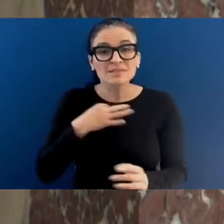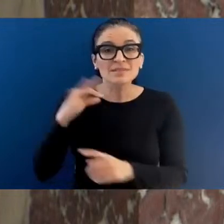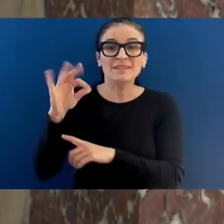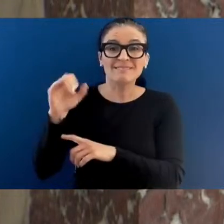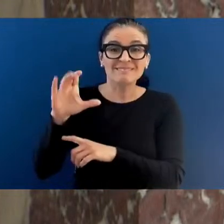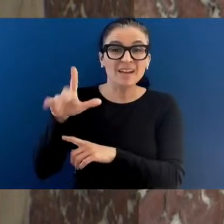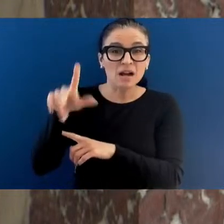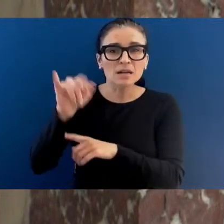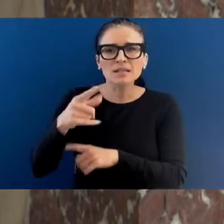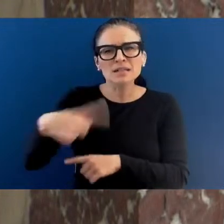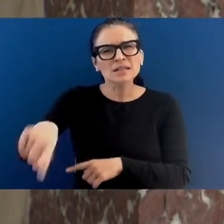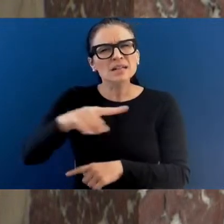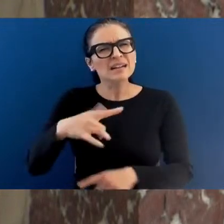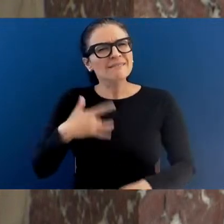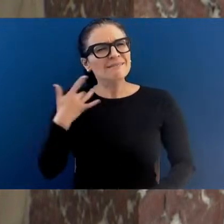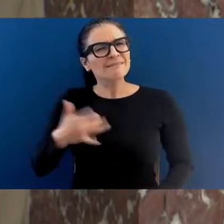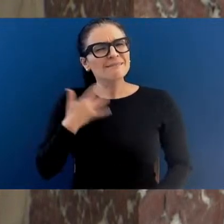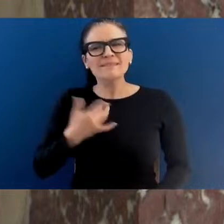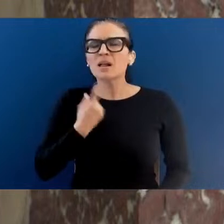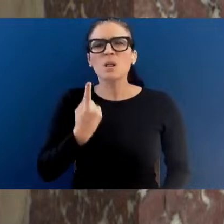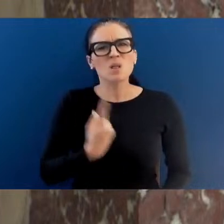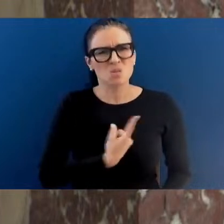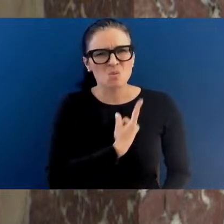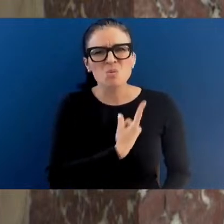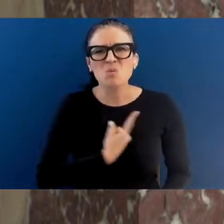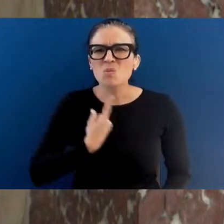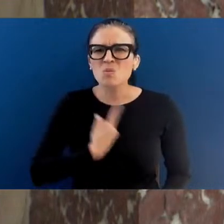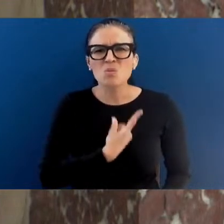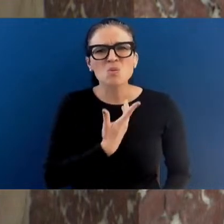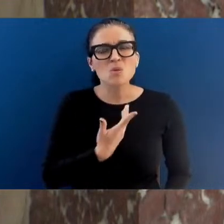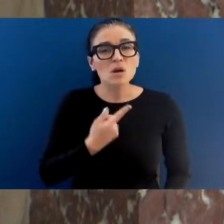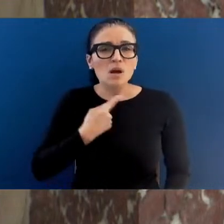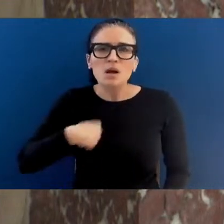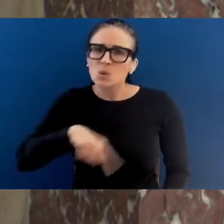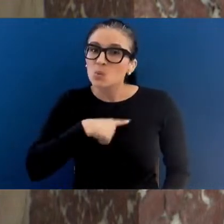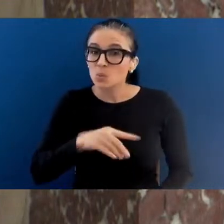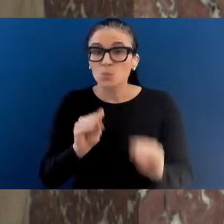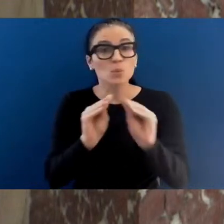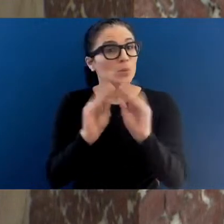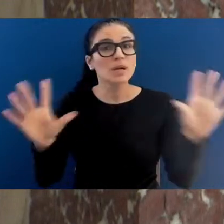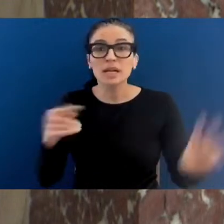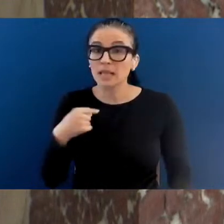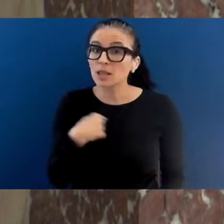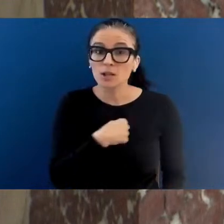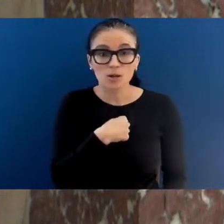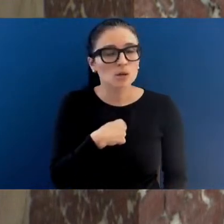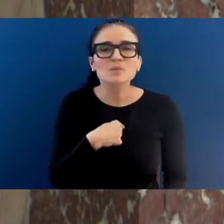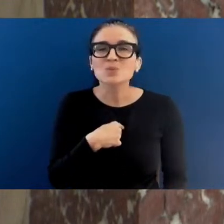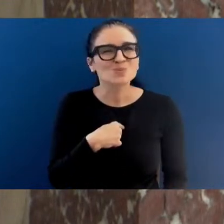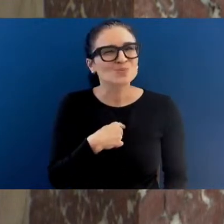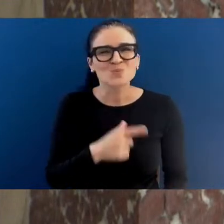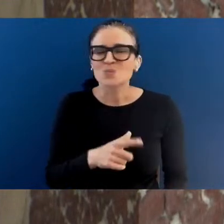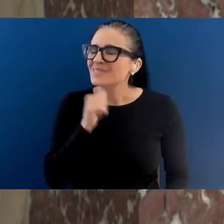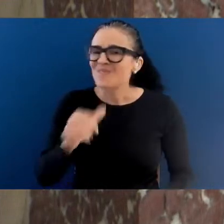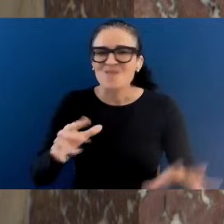including anti-Semitism, is not accepted on our campuses, and it is not accepted in our province.